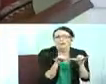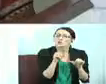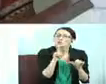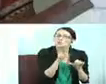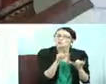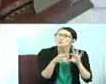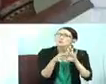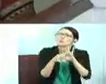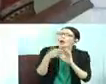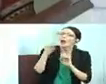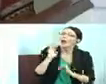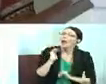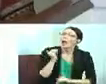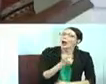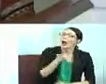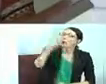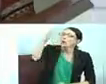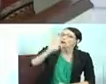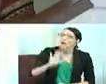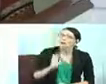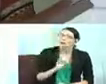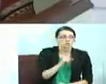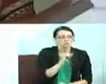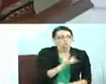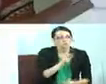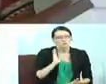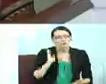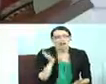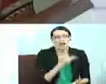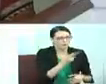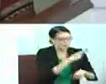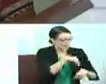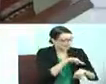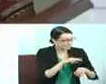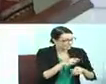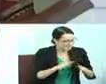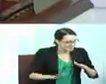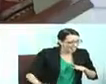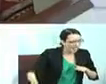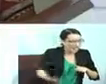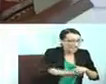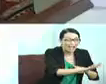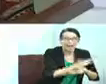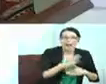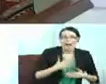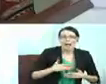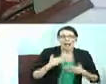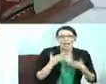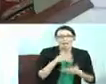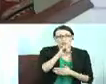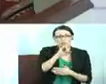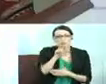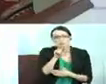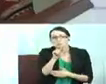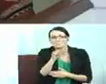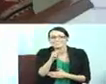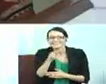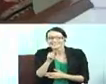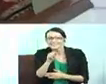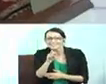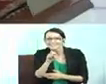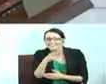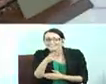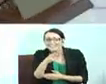God, true to our native land. Happy Juneteenth, sisters and brothers.